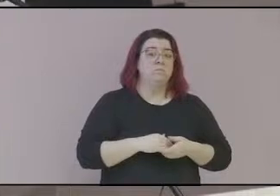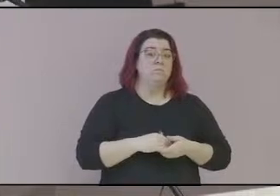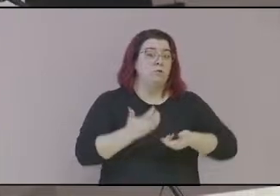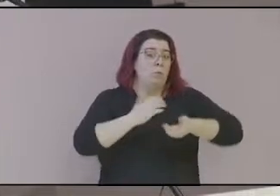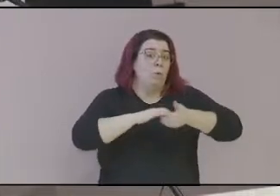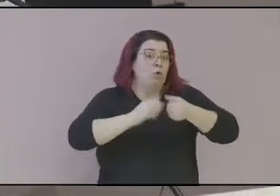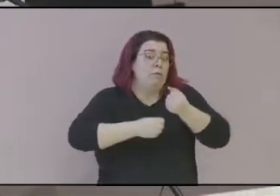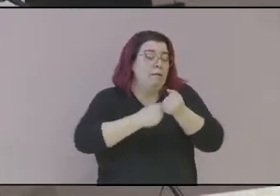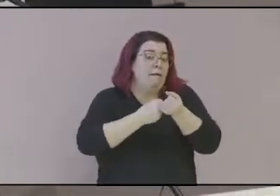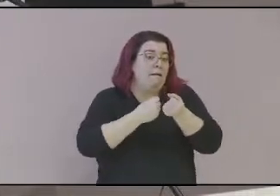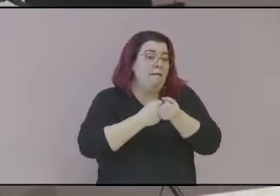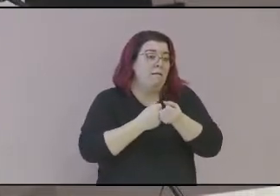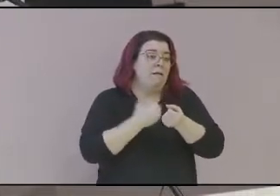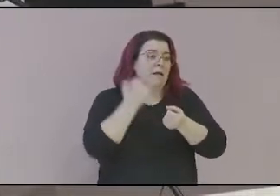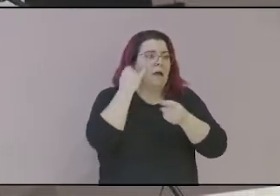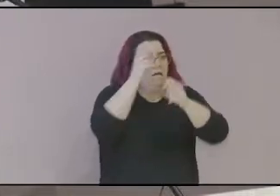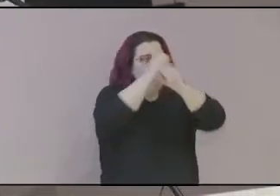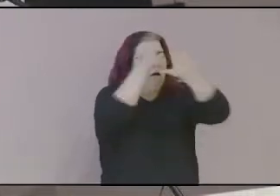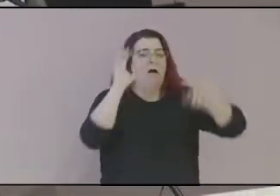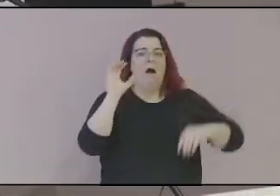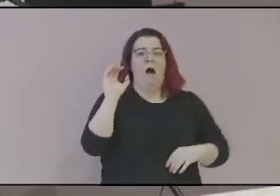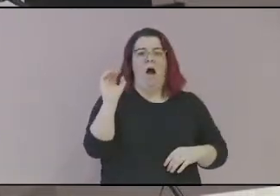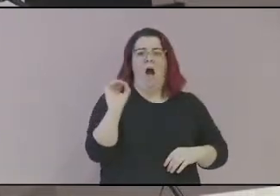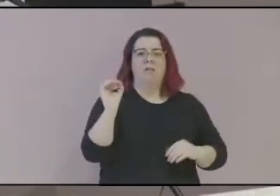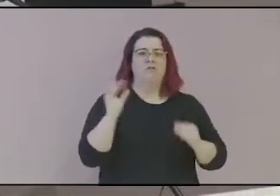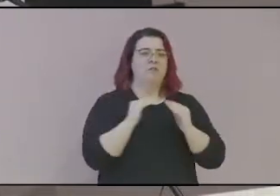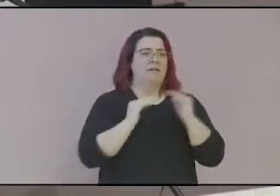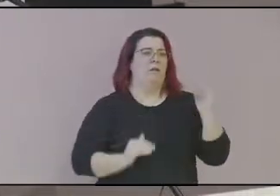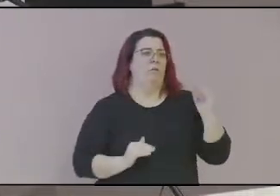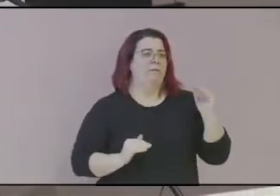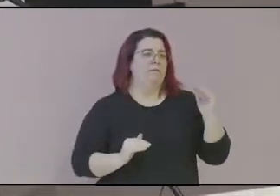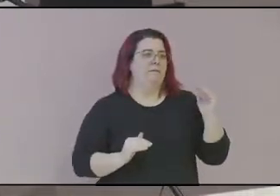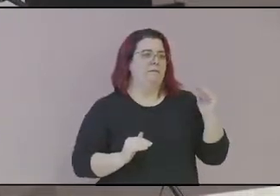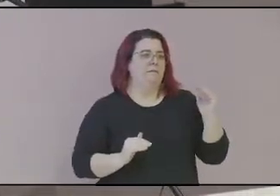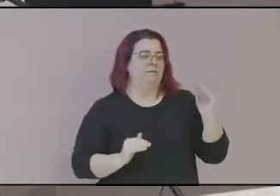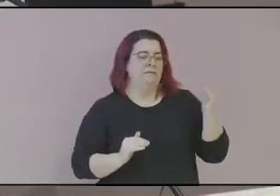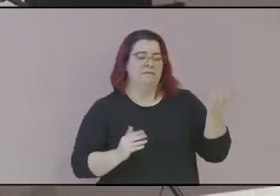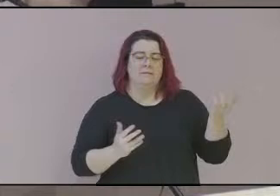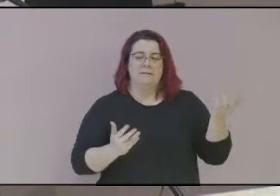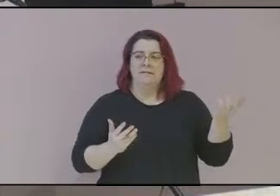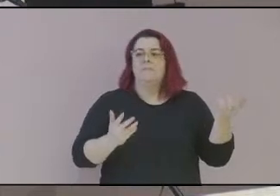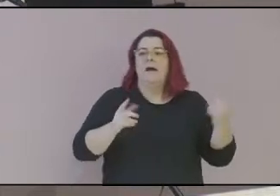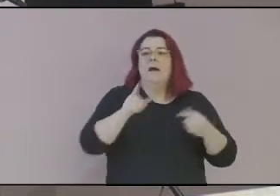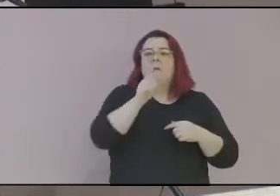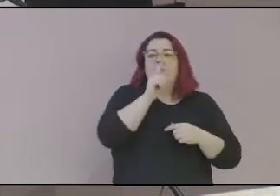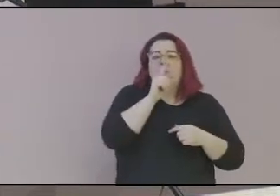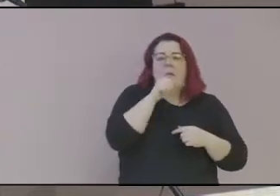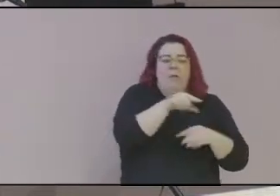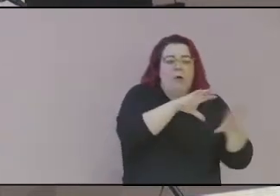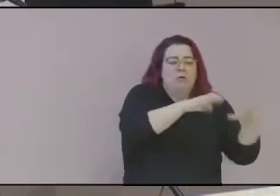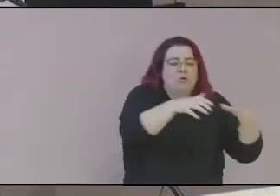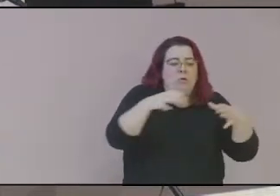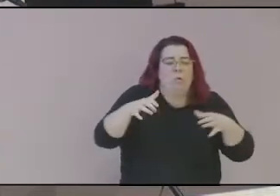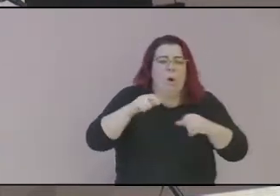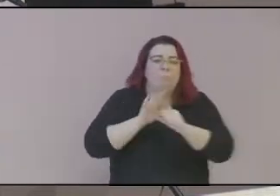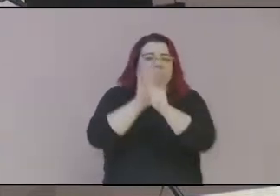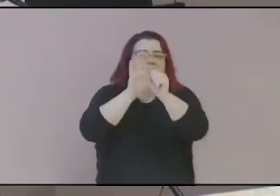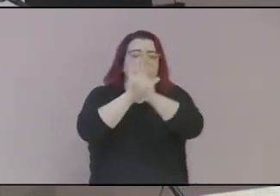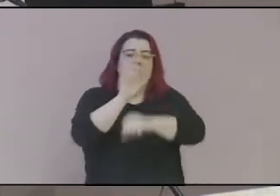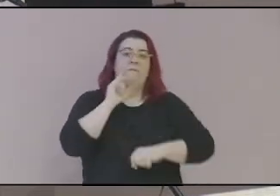around oxygen inequity? We didn't see that in any of these kinds of groups, but could it be